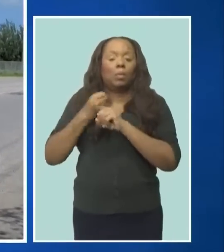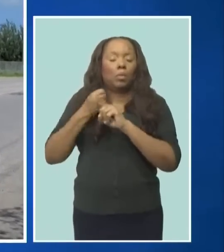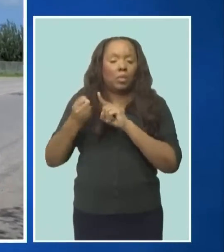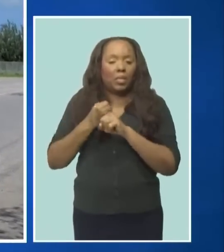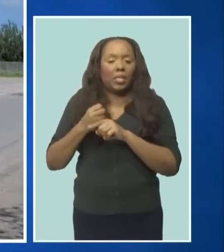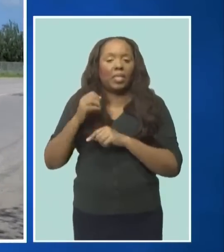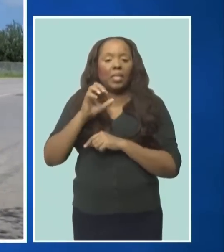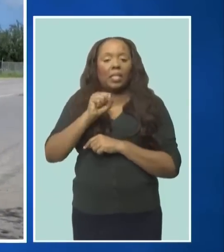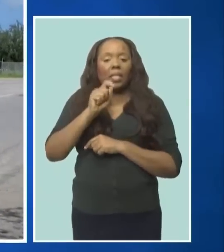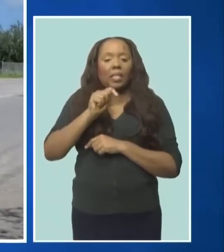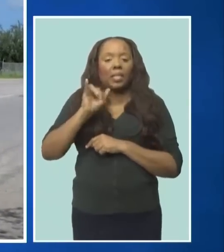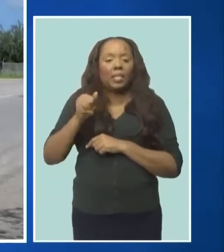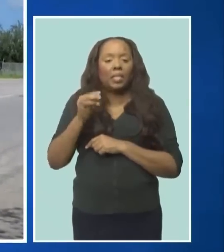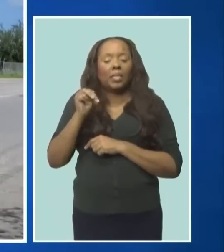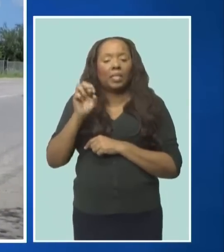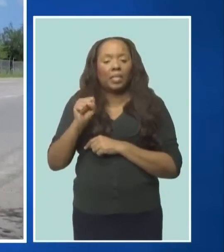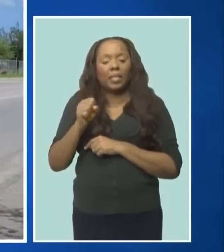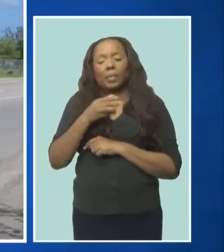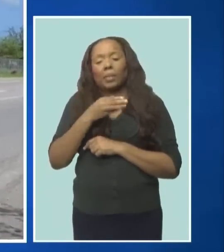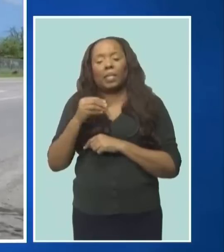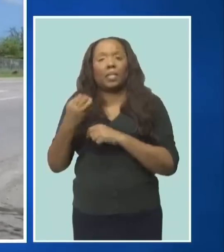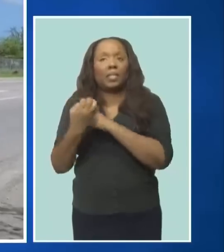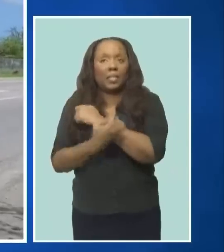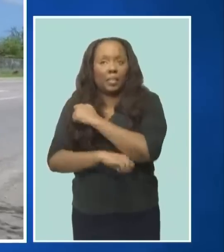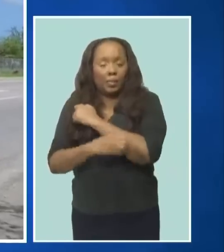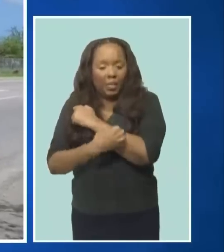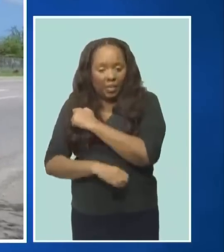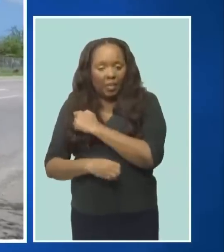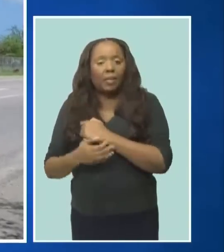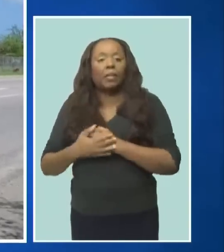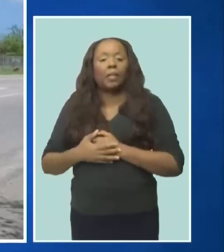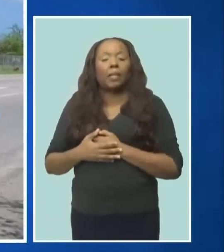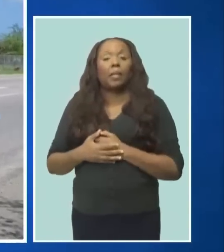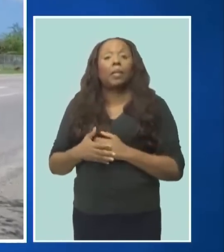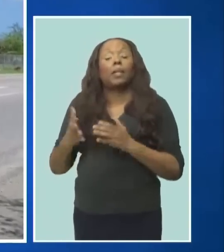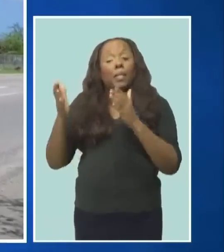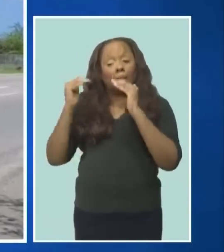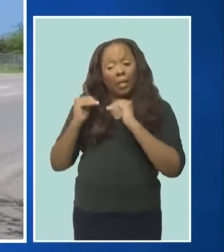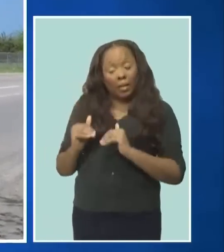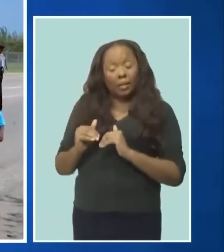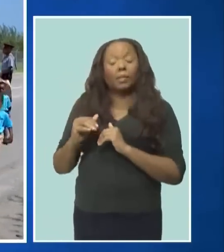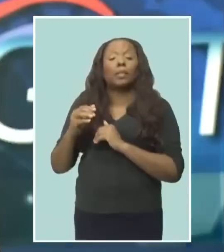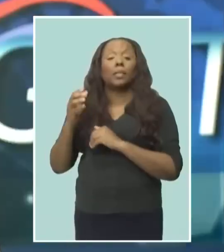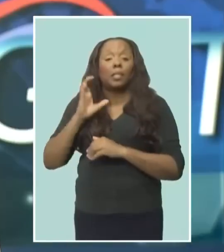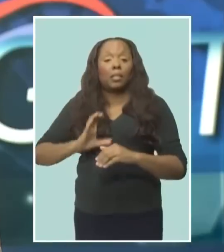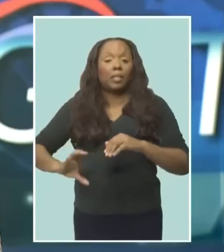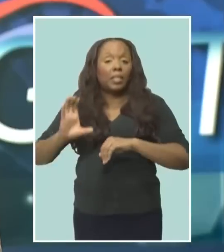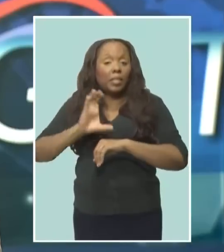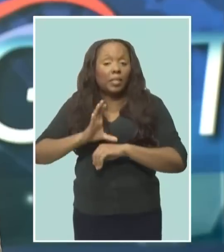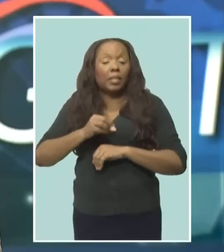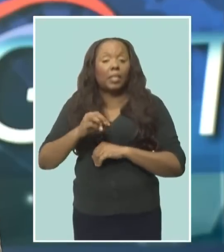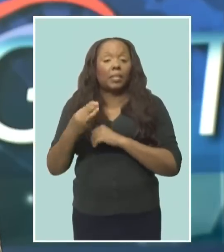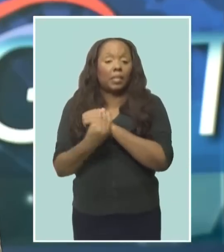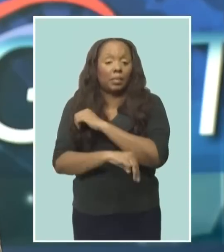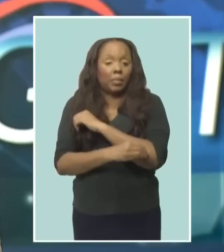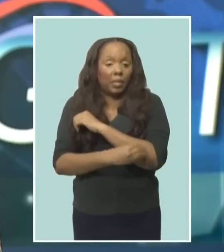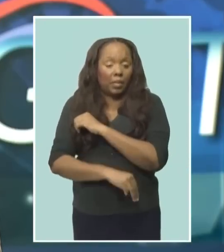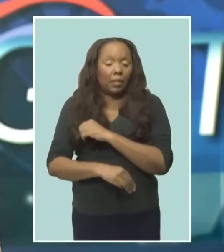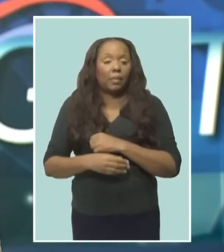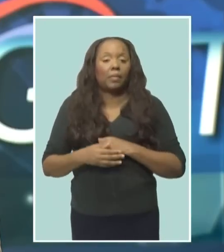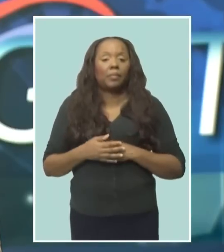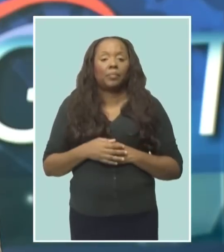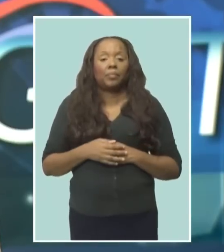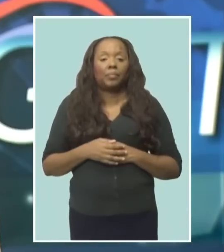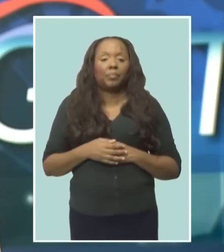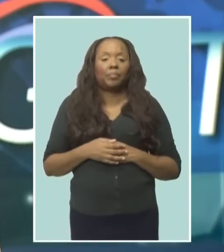after Christchurch and St. Michael. Nesta Henry, CBC News. Amid the escalating